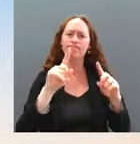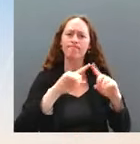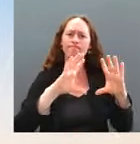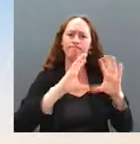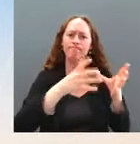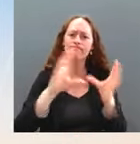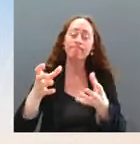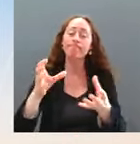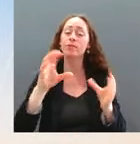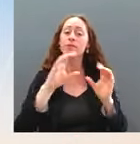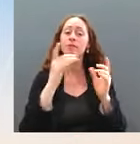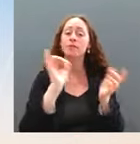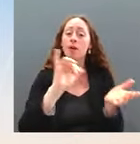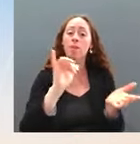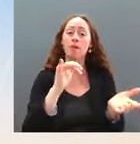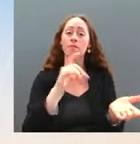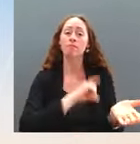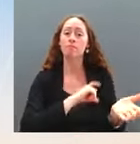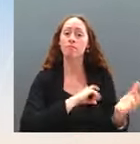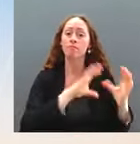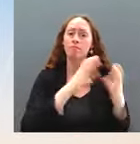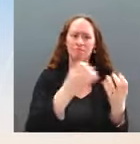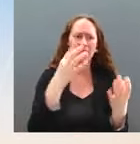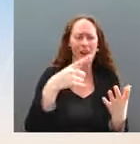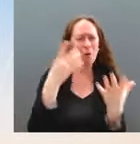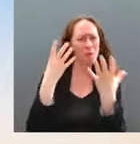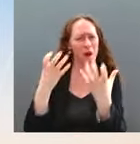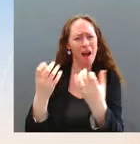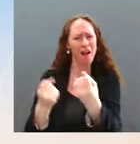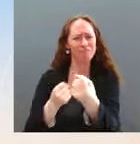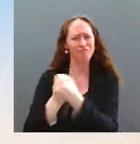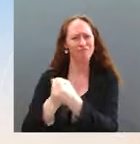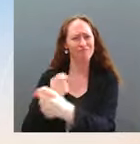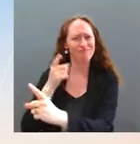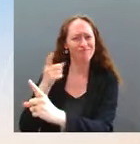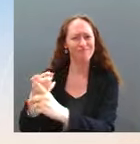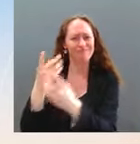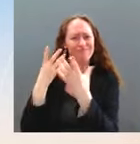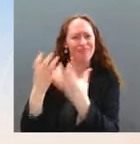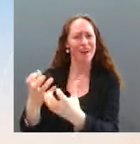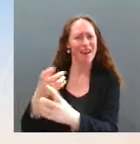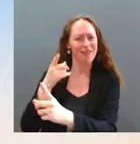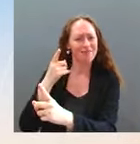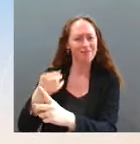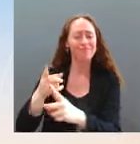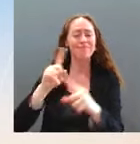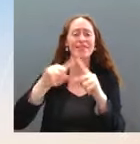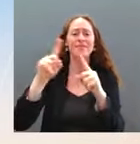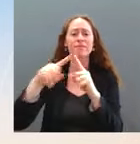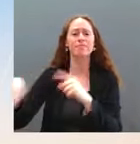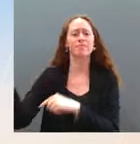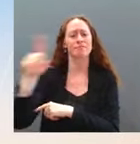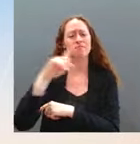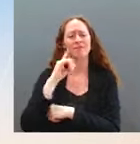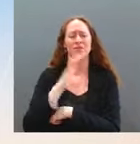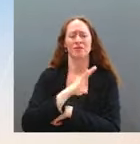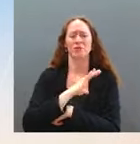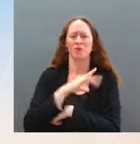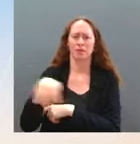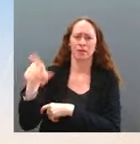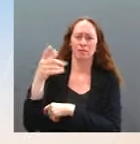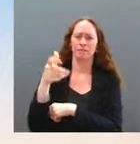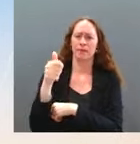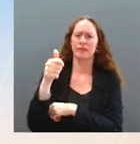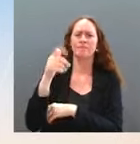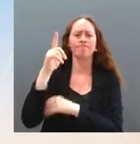minds and additional law enforcement organizations. As we've talked about in here a bit, she began her prep work immediately, starting the day after she was announced, and